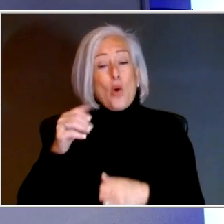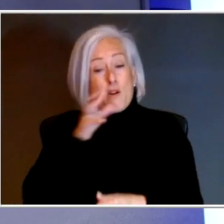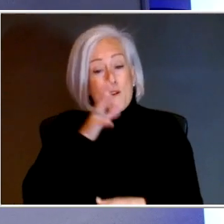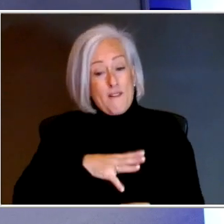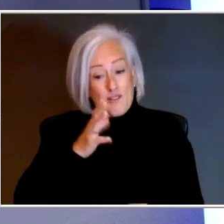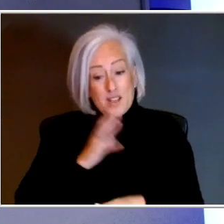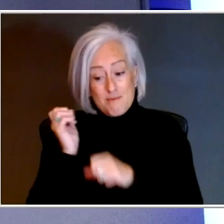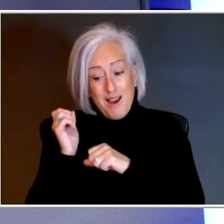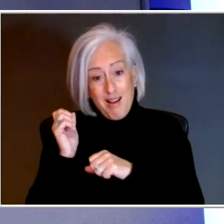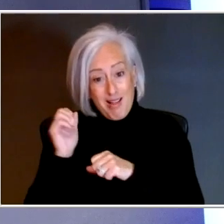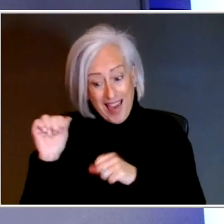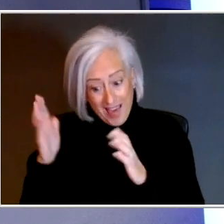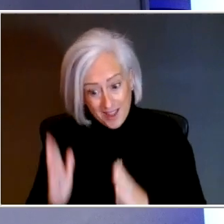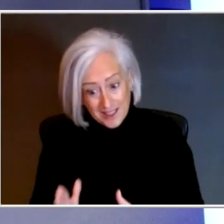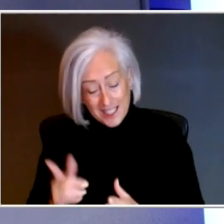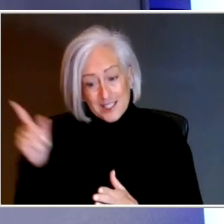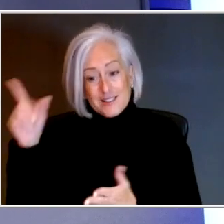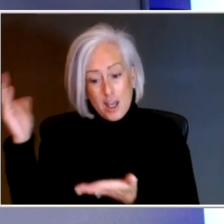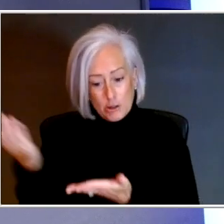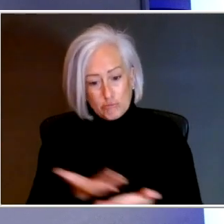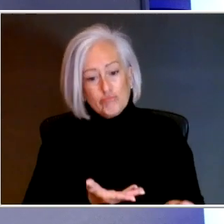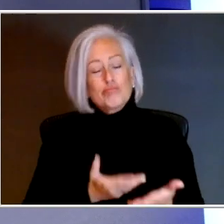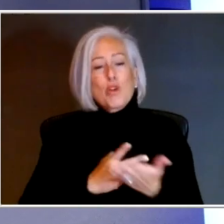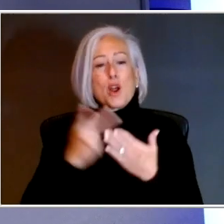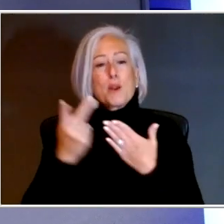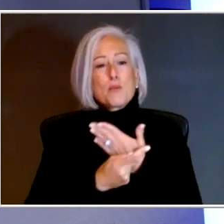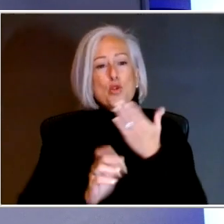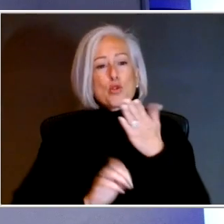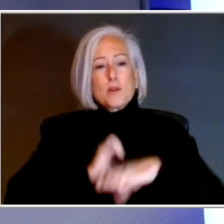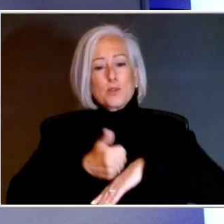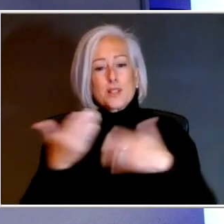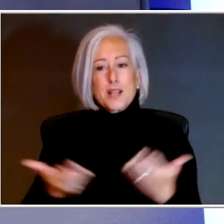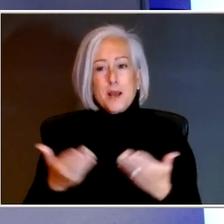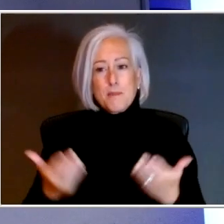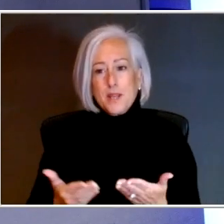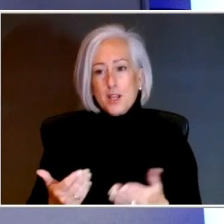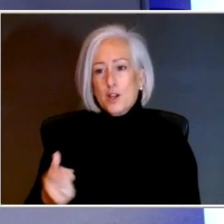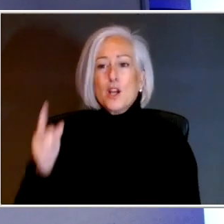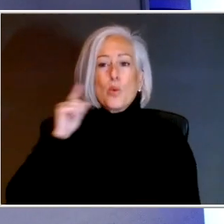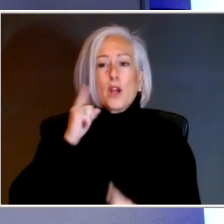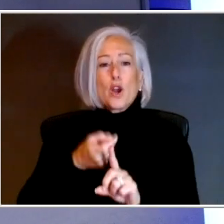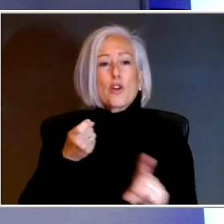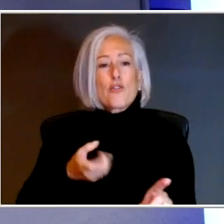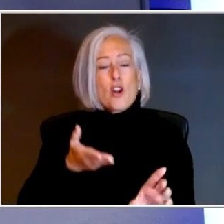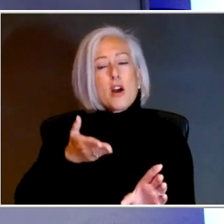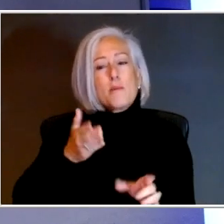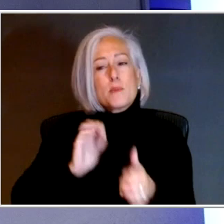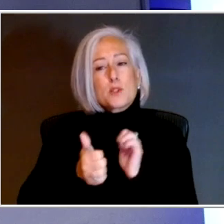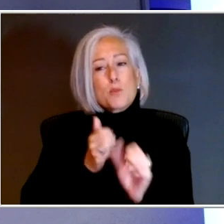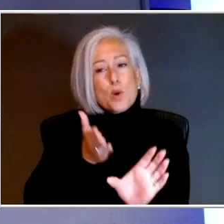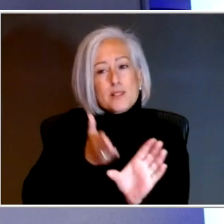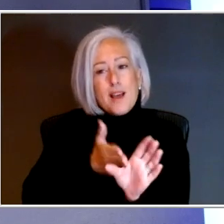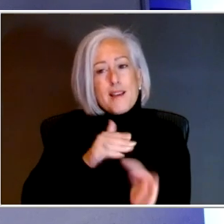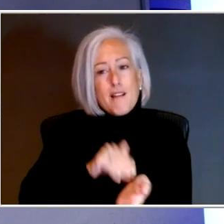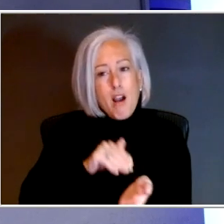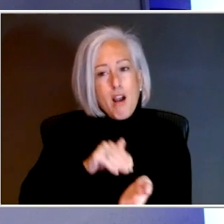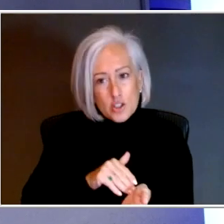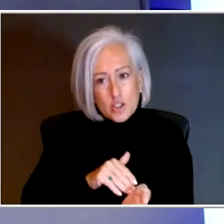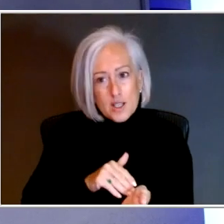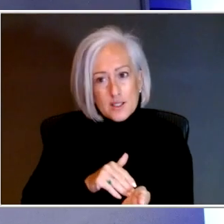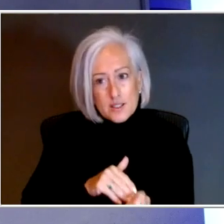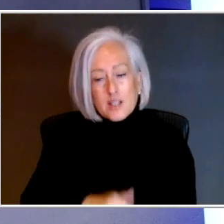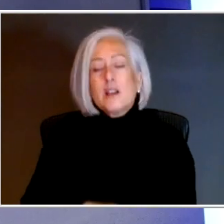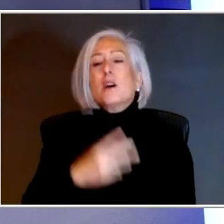the health system. We heard from a sports psychologist on Tuesday. Then on Wednesday, we saw what a grind injury rehab can